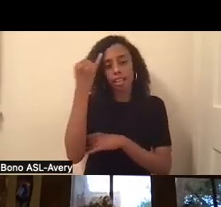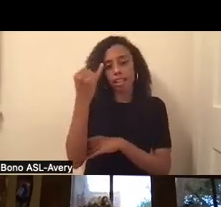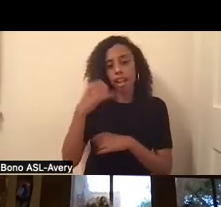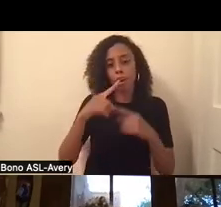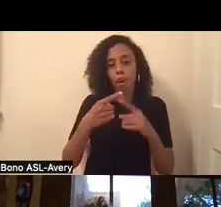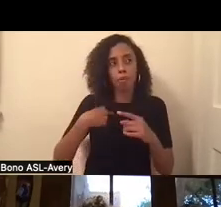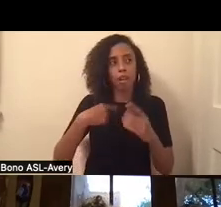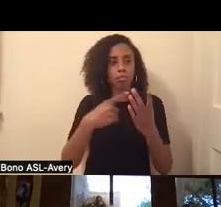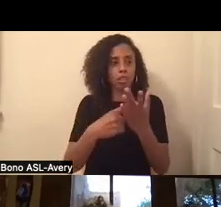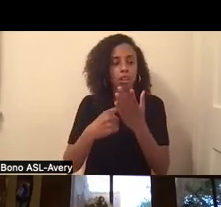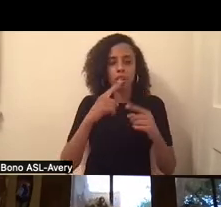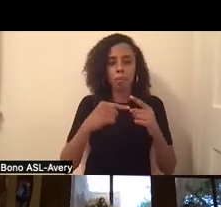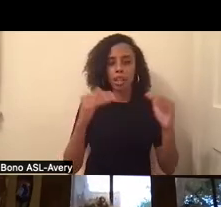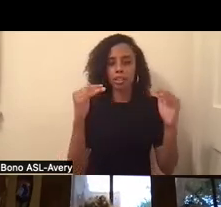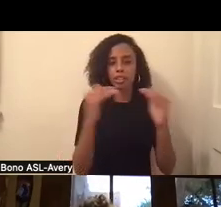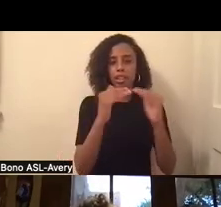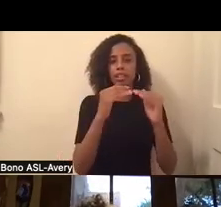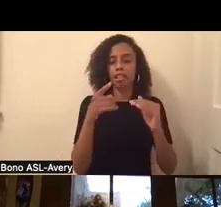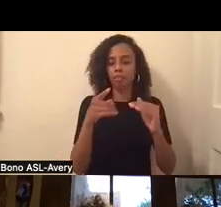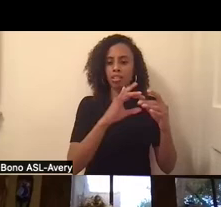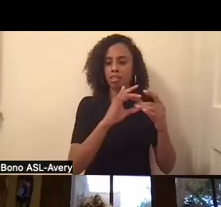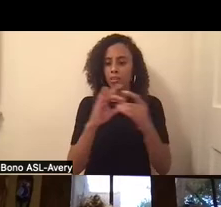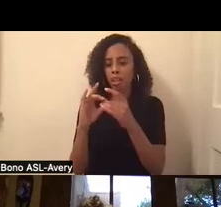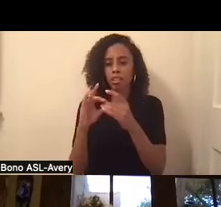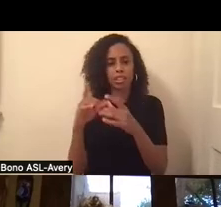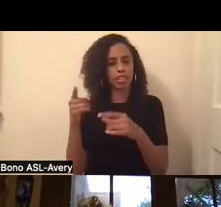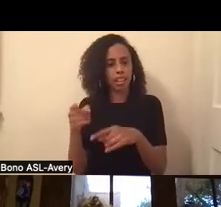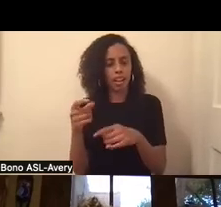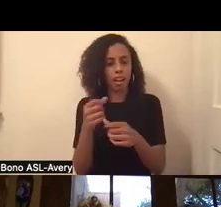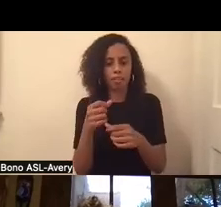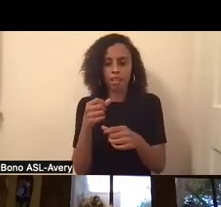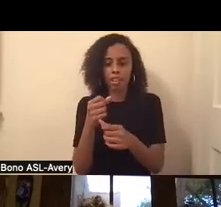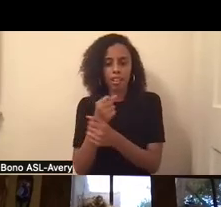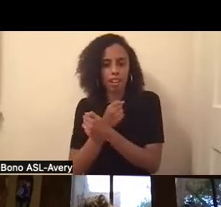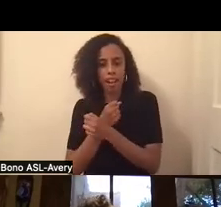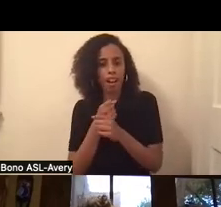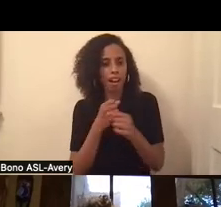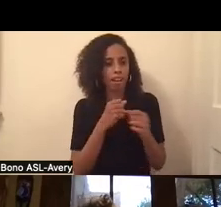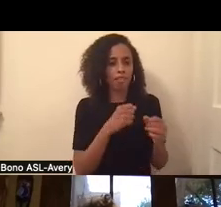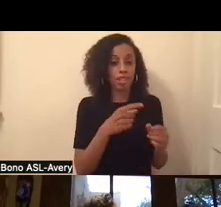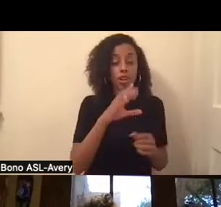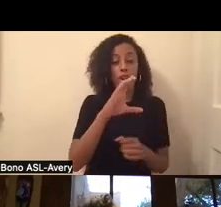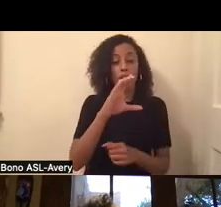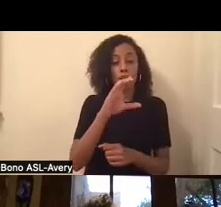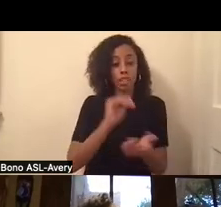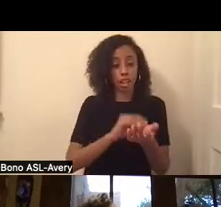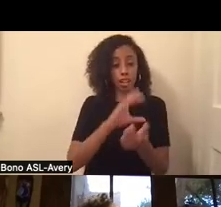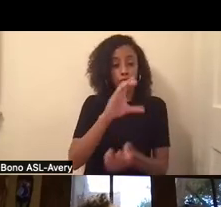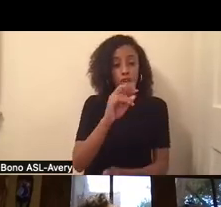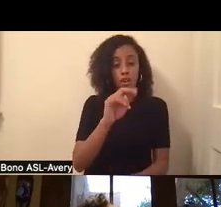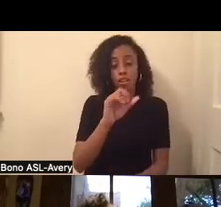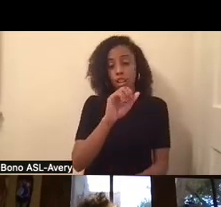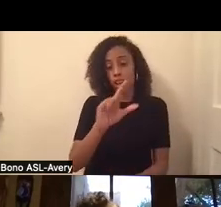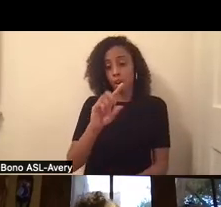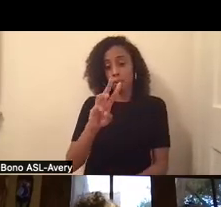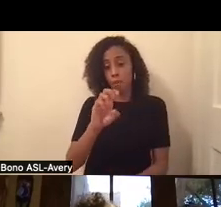about justice, there's absolutely a relationship between love and justice. And Dr. Cornell West says that justice is what love looks